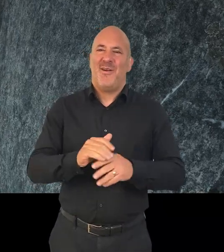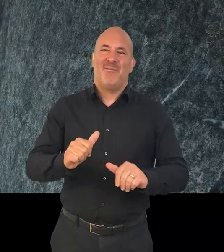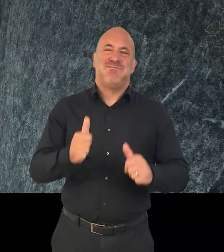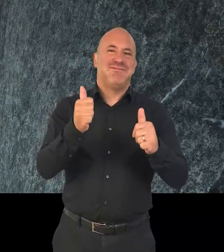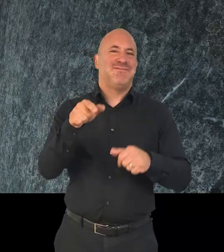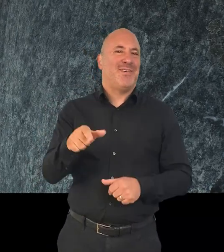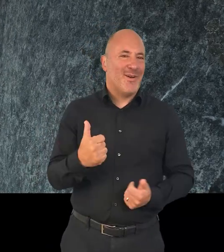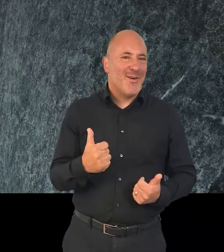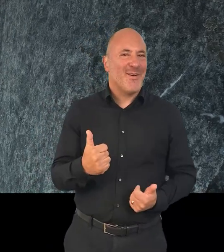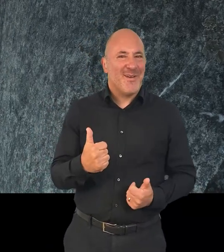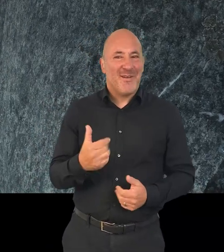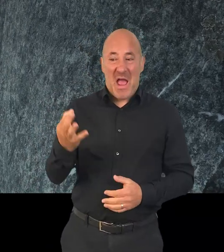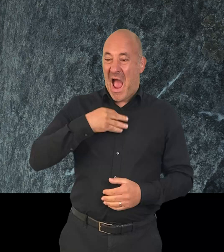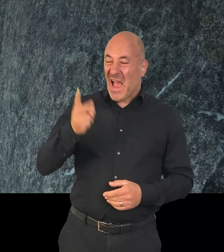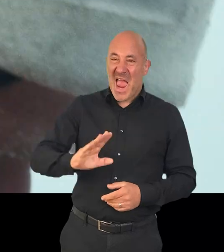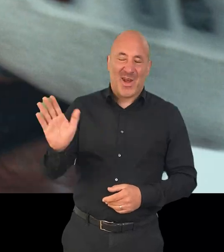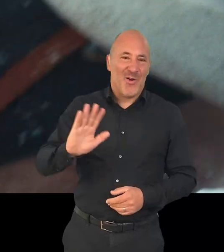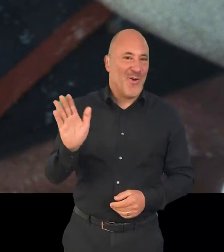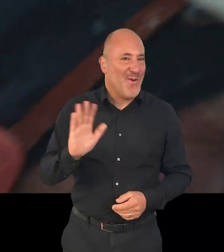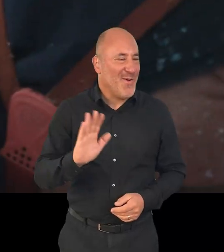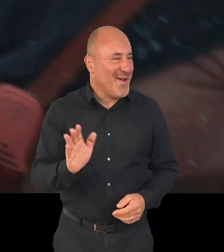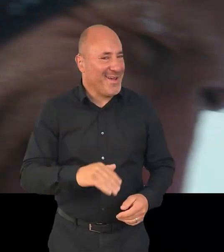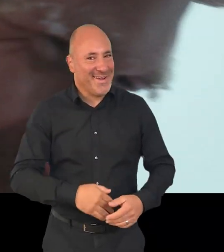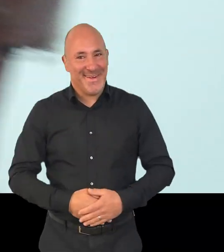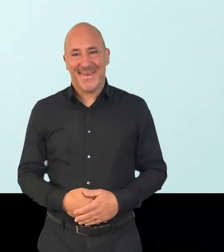Oh, that's really good. Don't ask me to do that